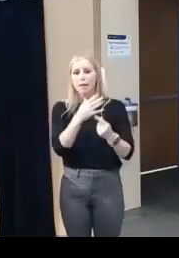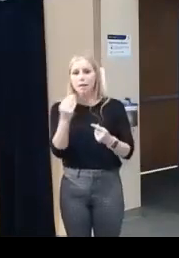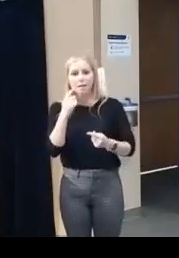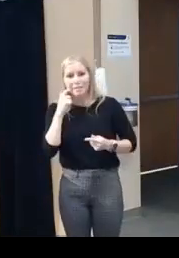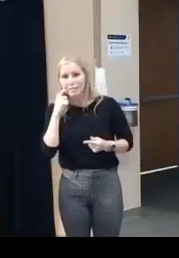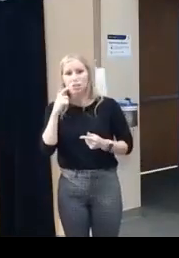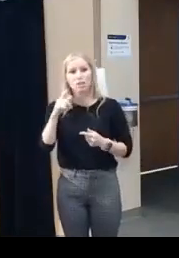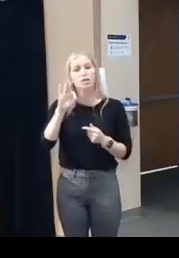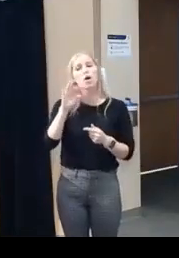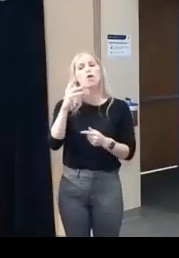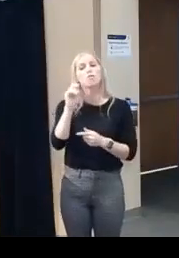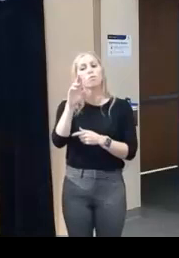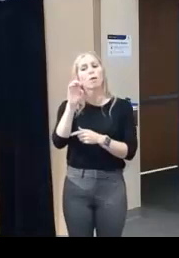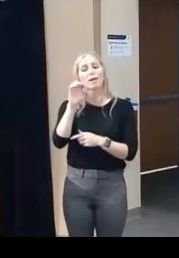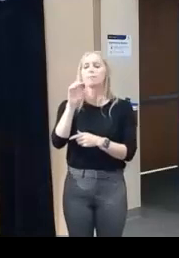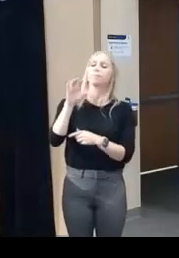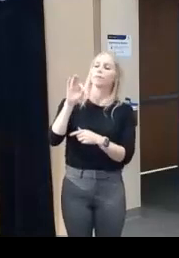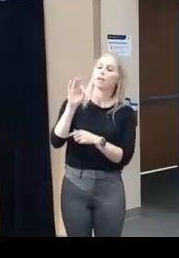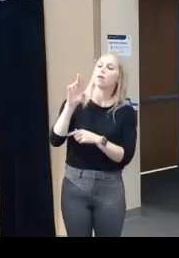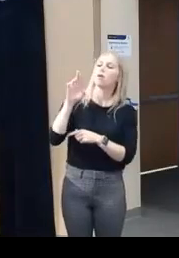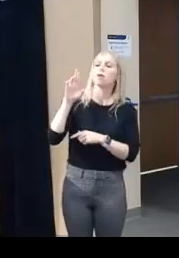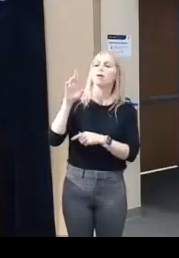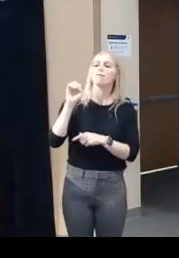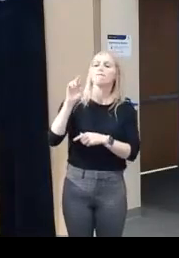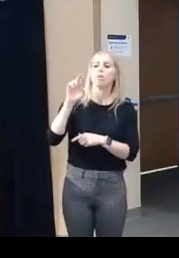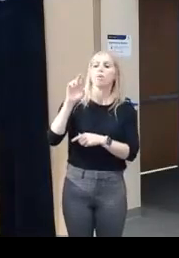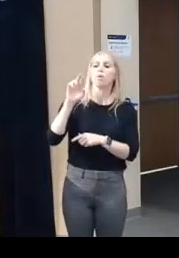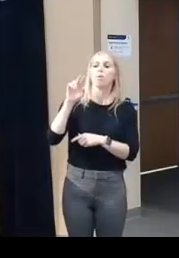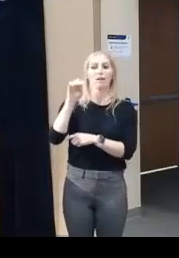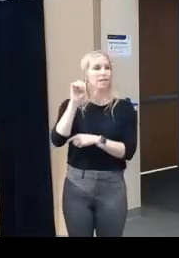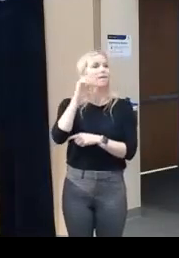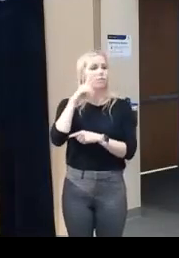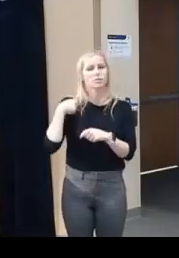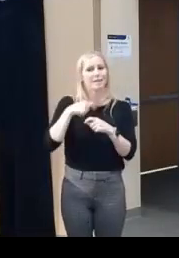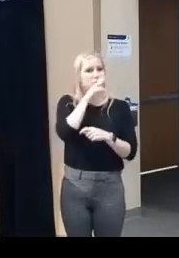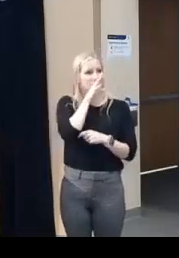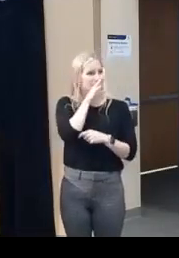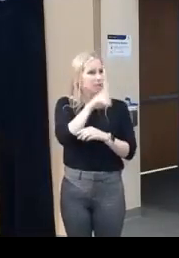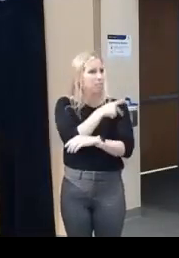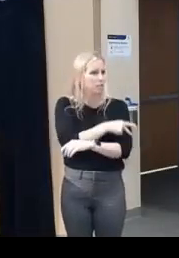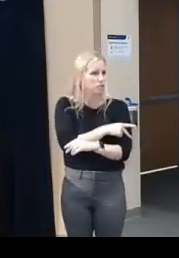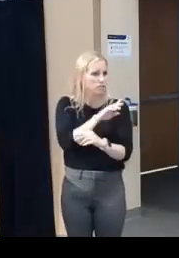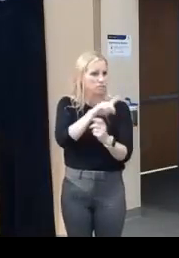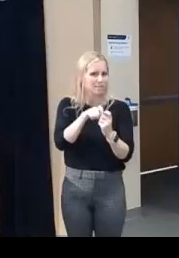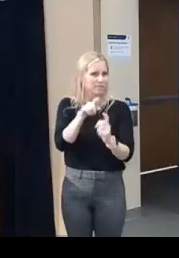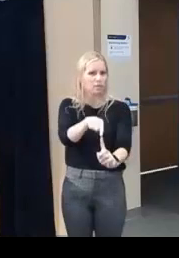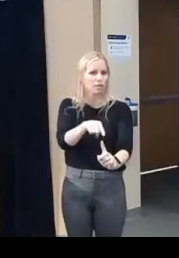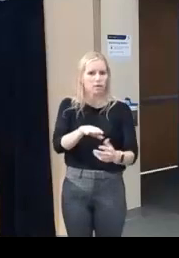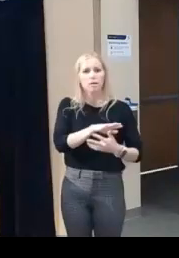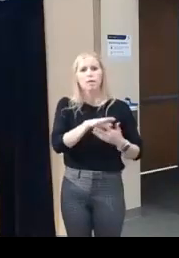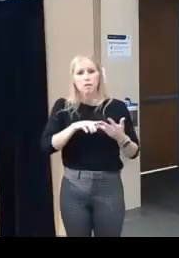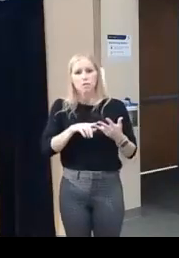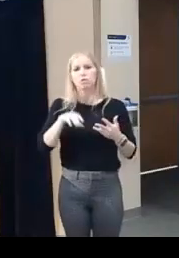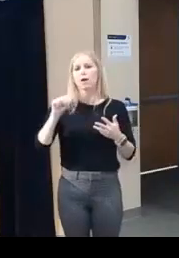Fuerte for Spanish-speaking patients, again, substance use disorders in primary care, as well as providing psychiatric assessments for